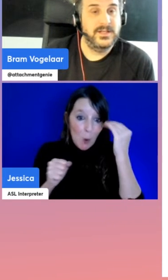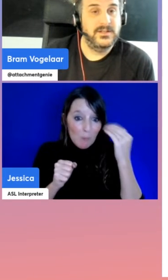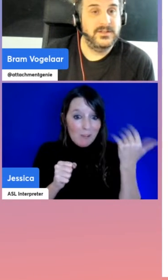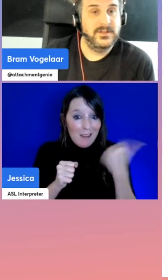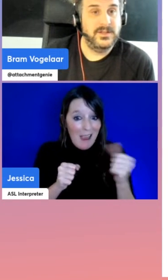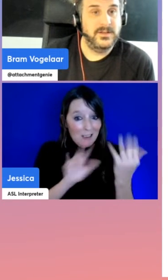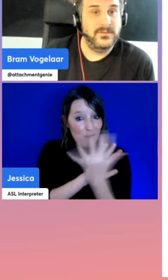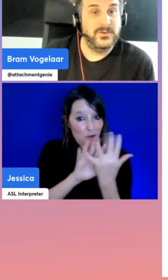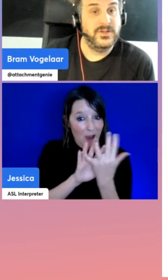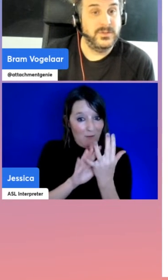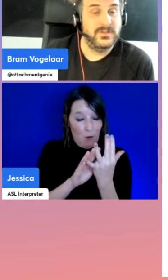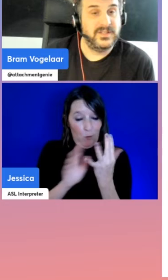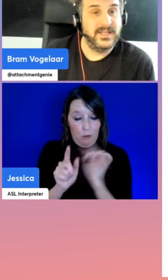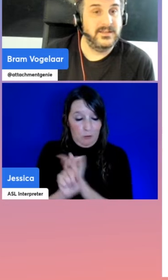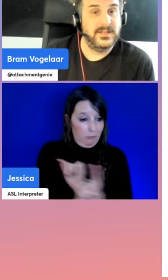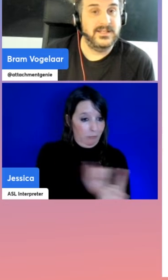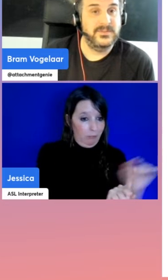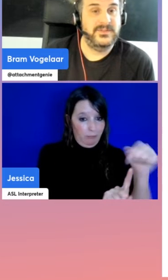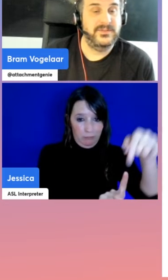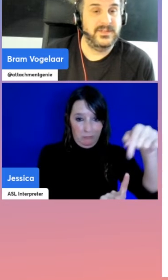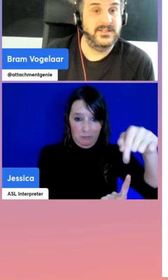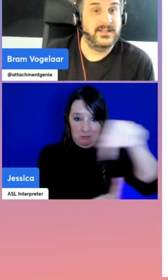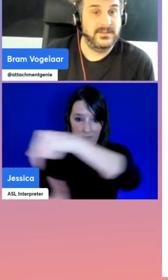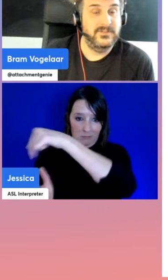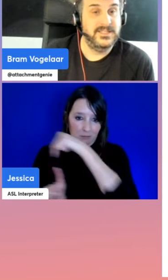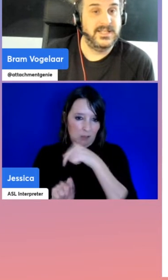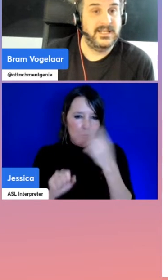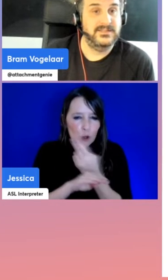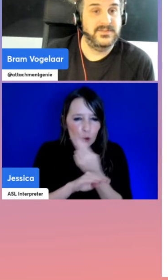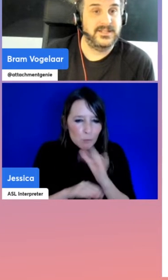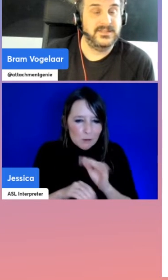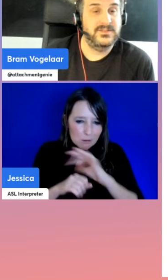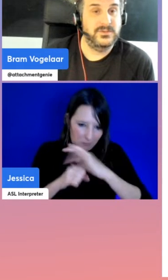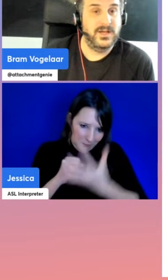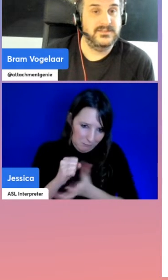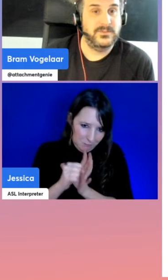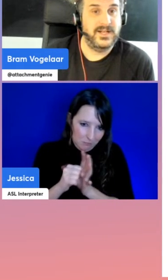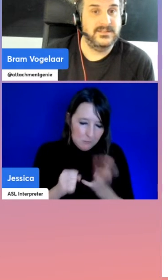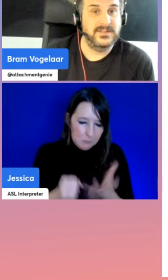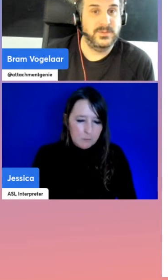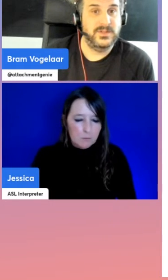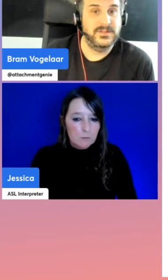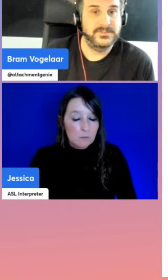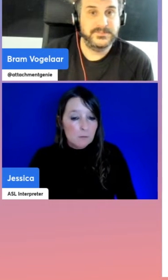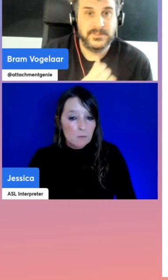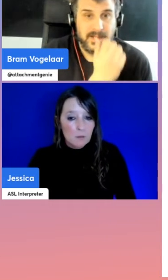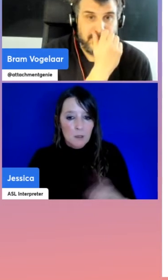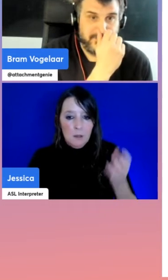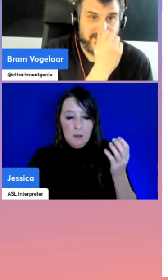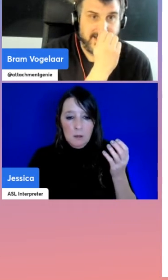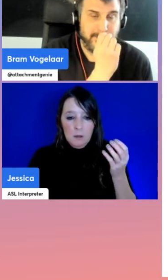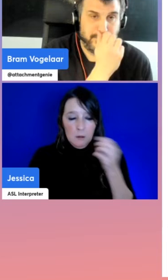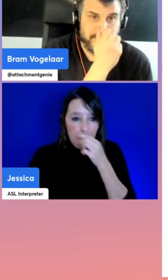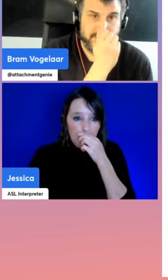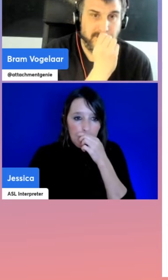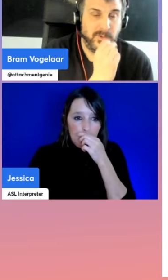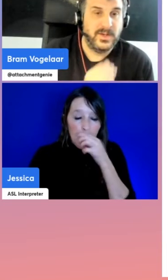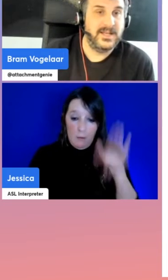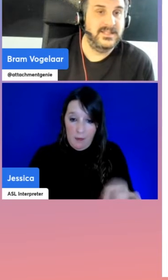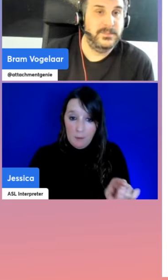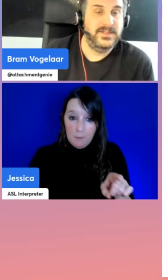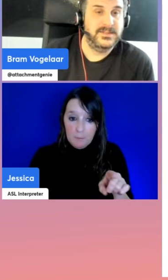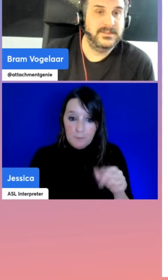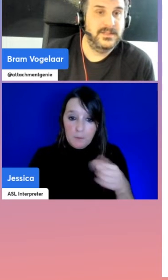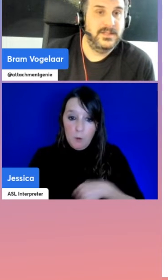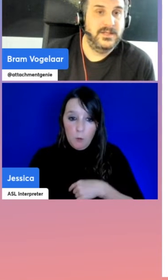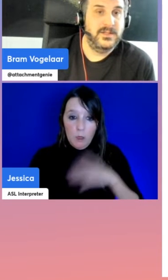the for the users in that region that is affected to somewhere else in the world. For that, we're going